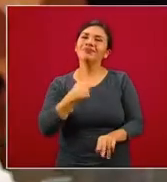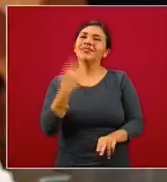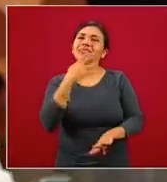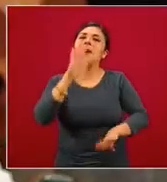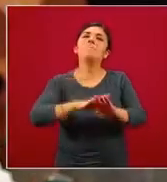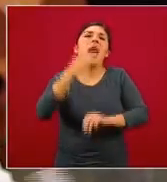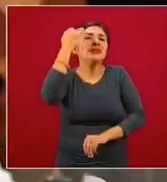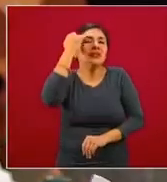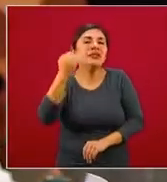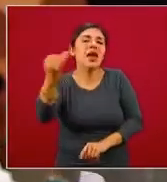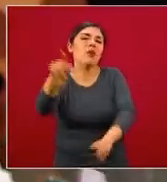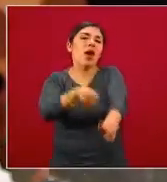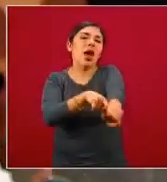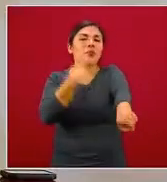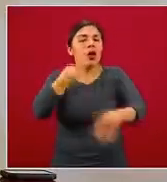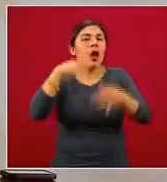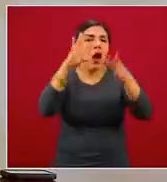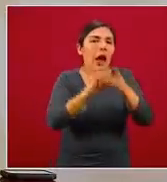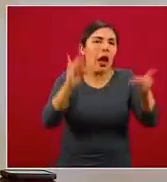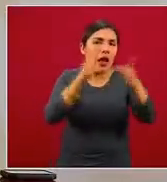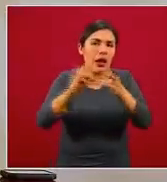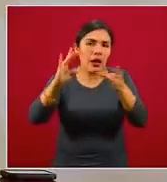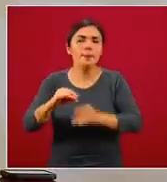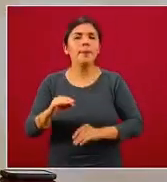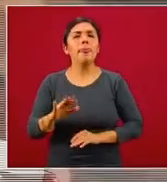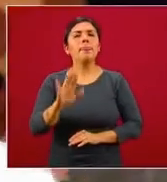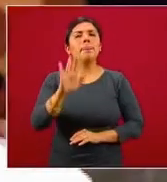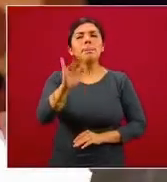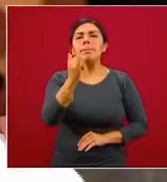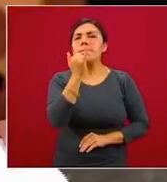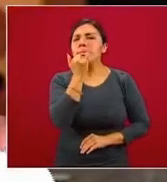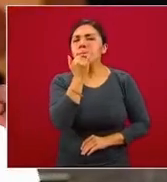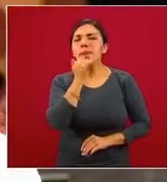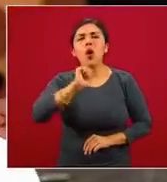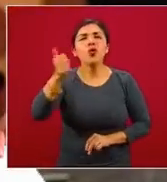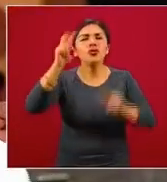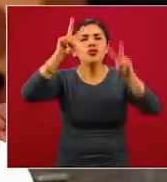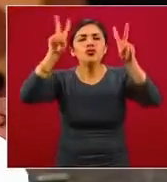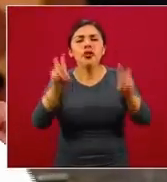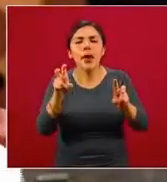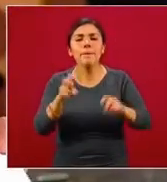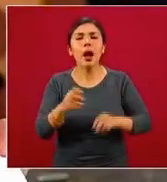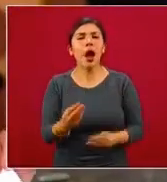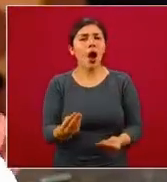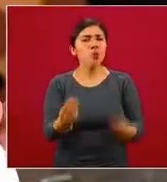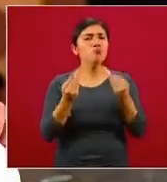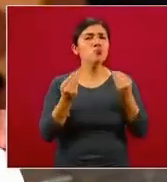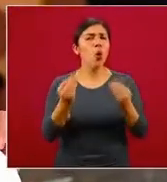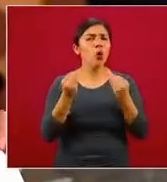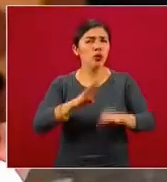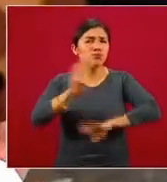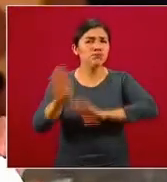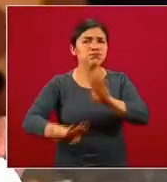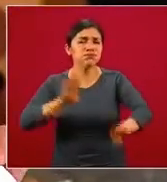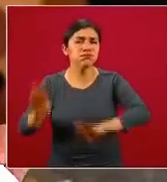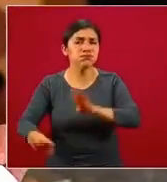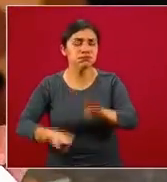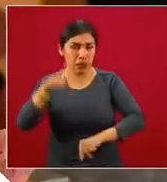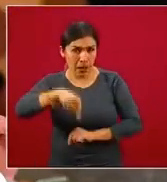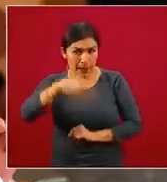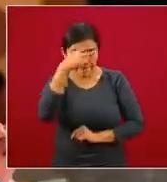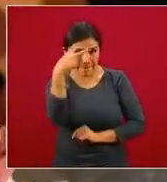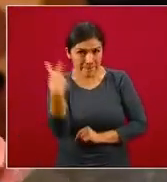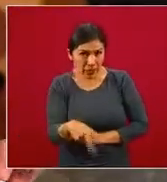So it is a technical decision. But you didn't think there was a need for more tests? Well, we would need a longer